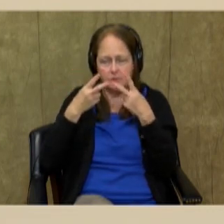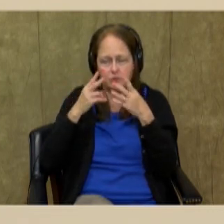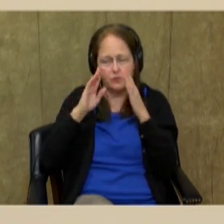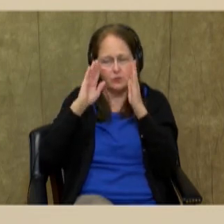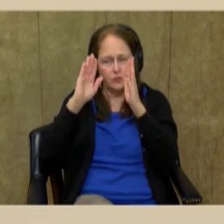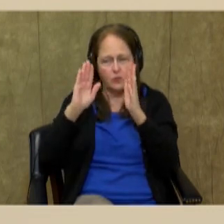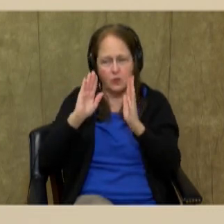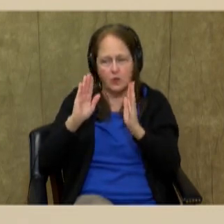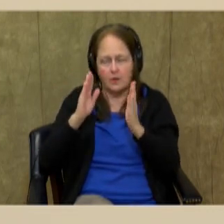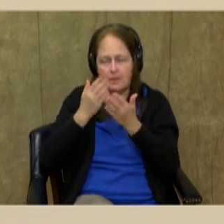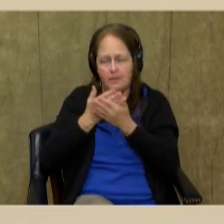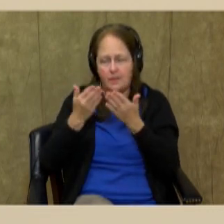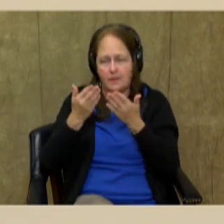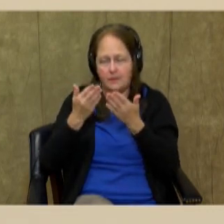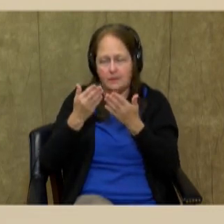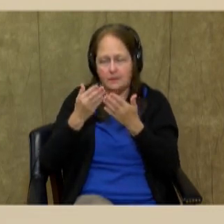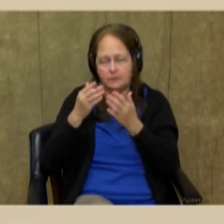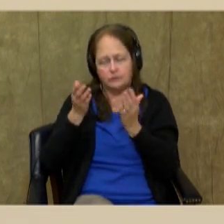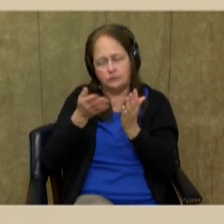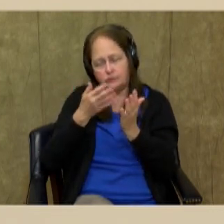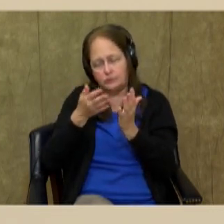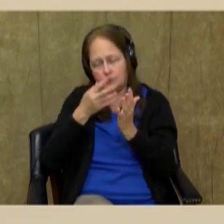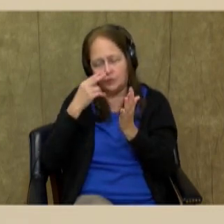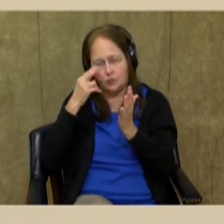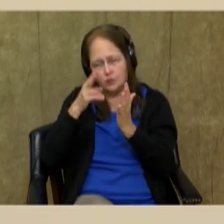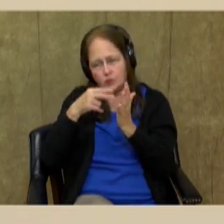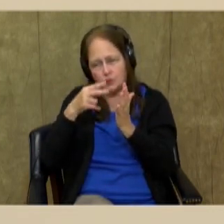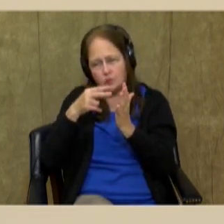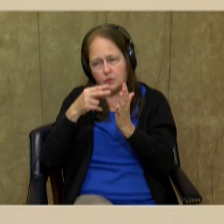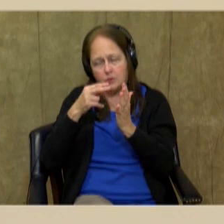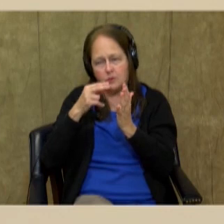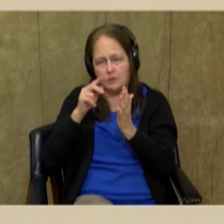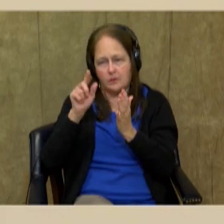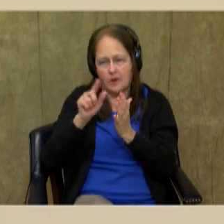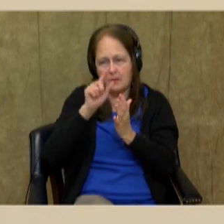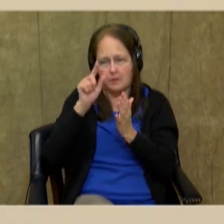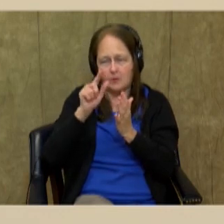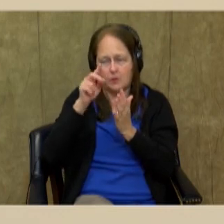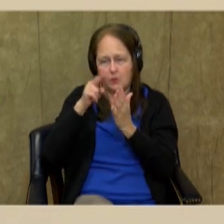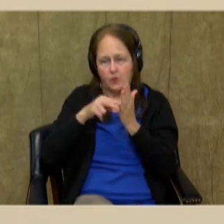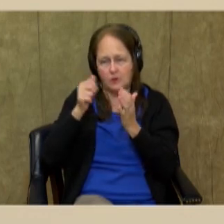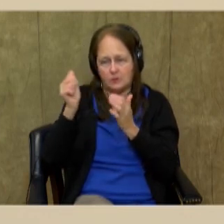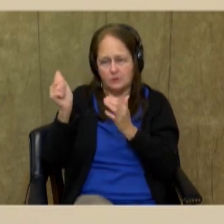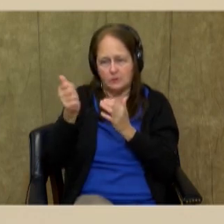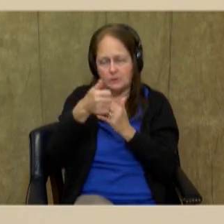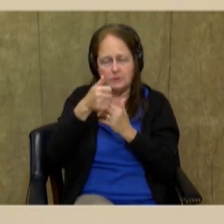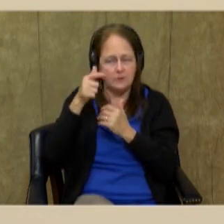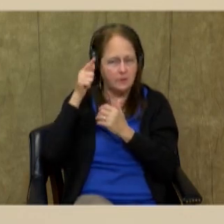great resources there through the Encyclopedia Britannica. I encourage you to do some reading on your own,